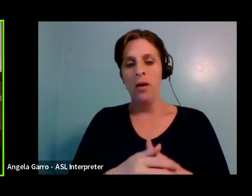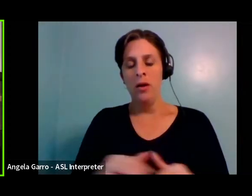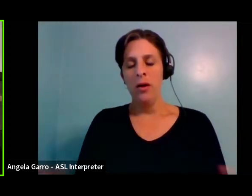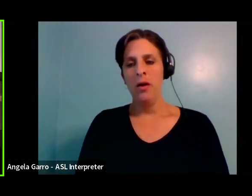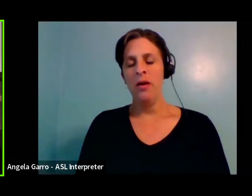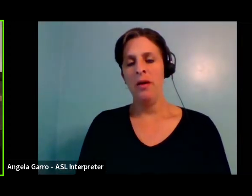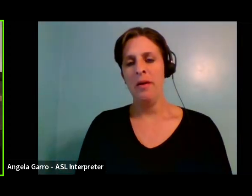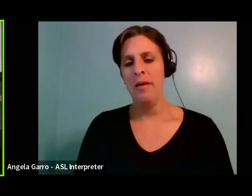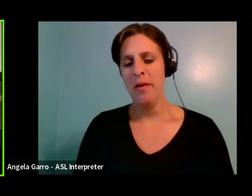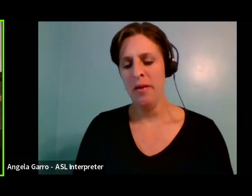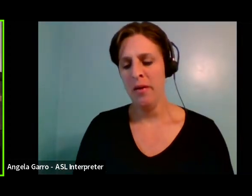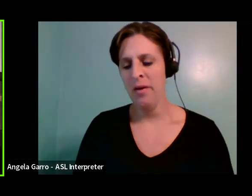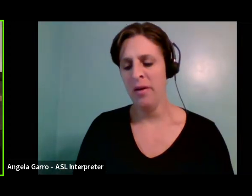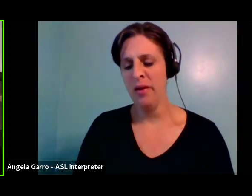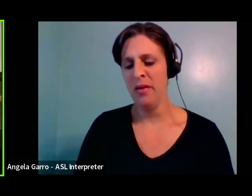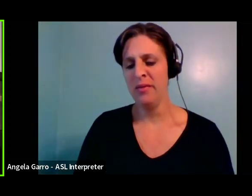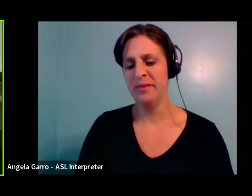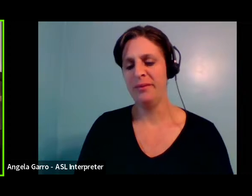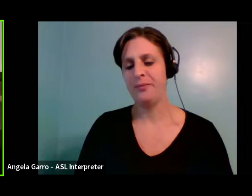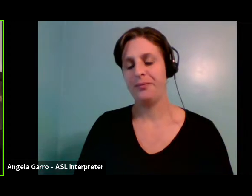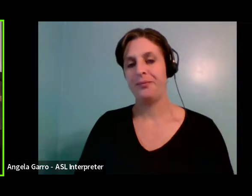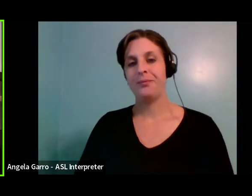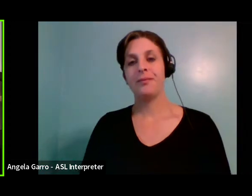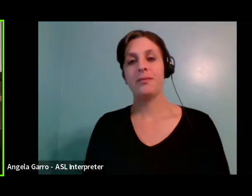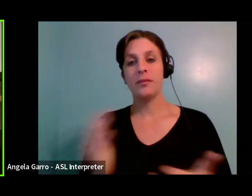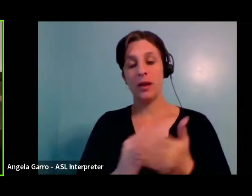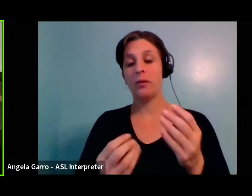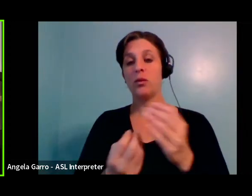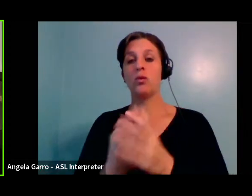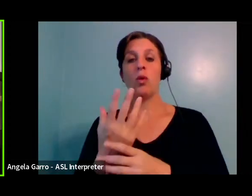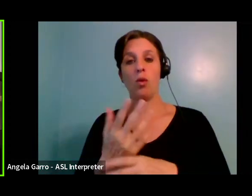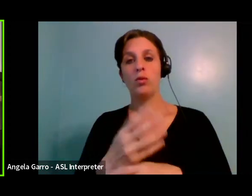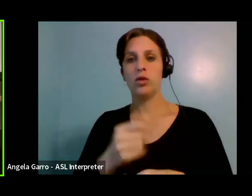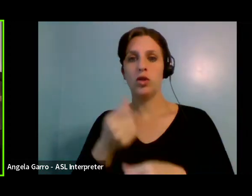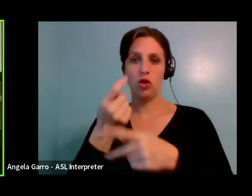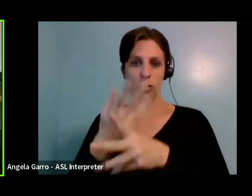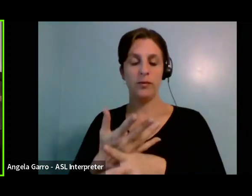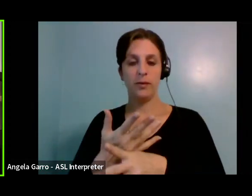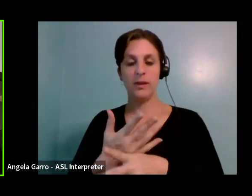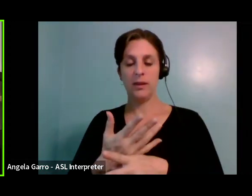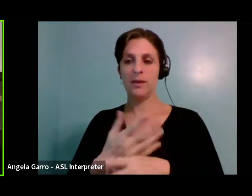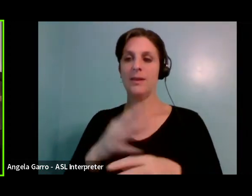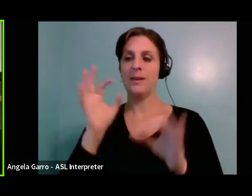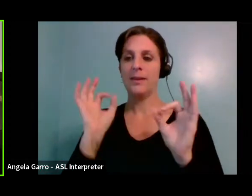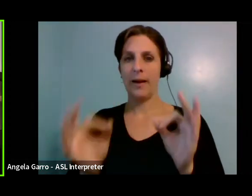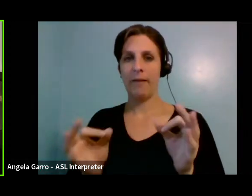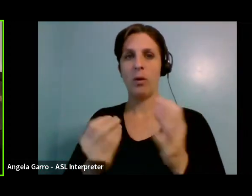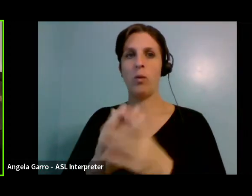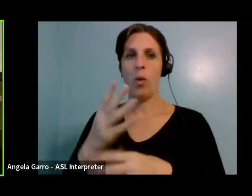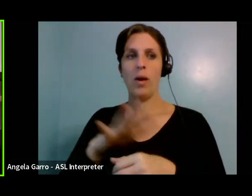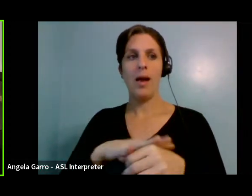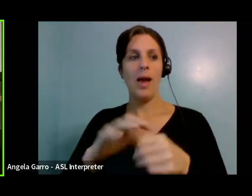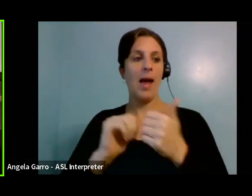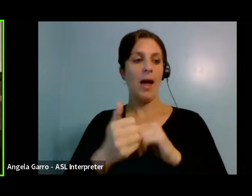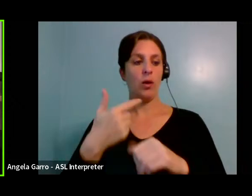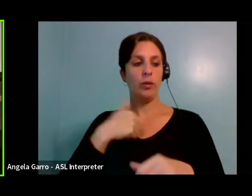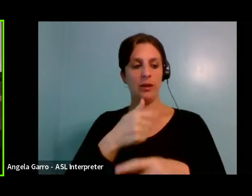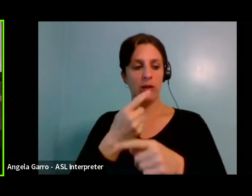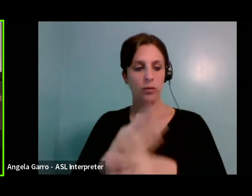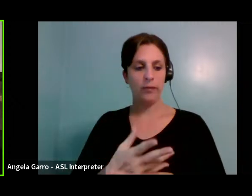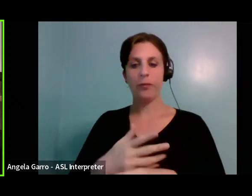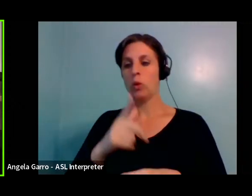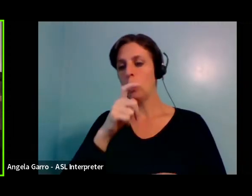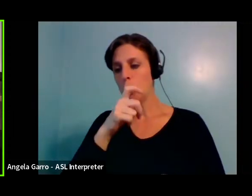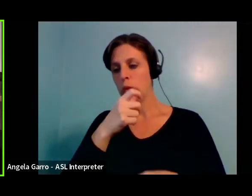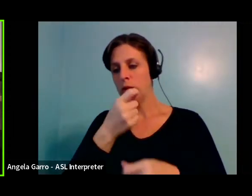of the grows, of course, like I mentioned, supervision is definitely a grow area. How we supervise, who